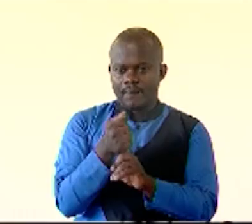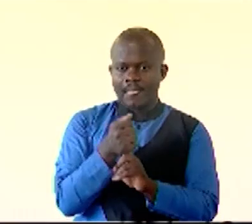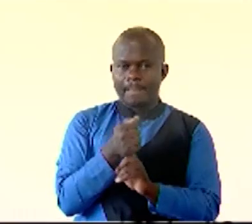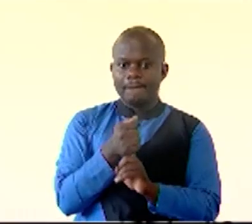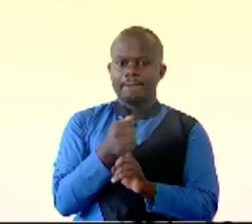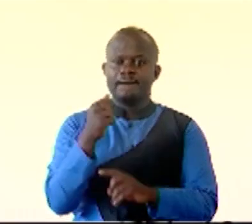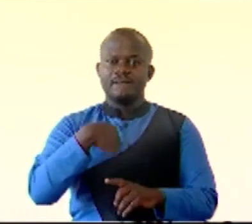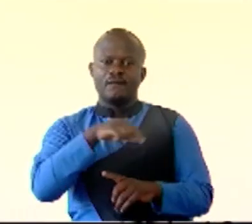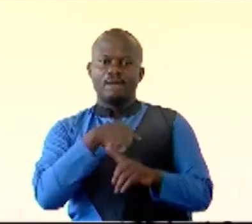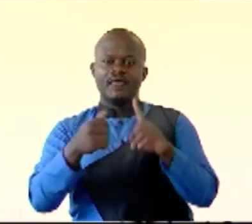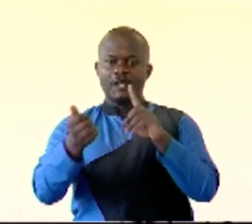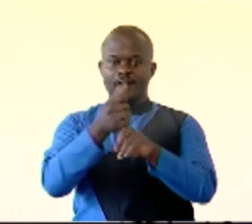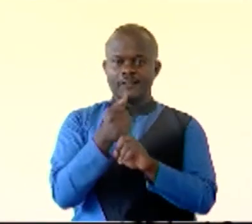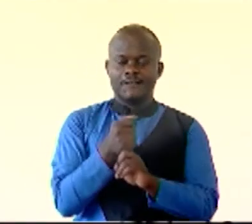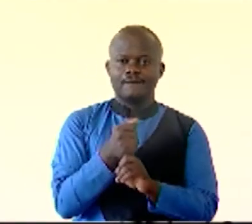We get